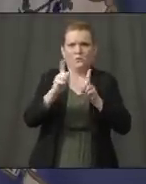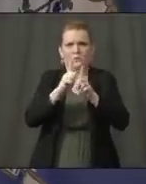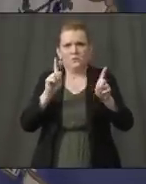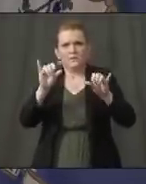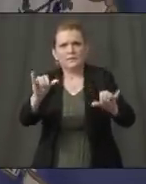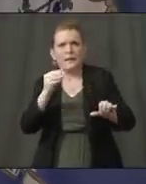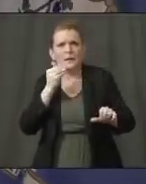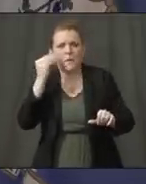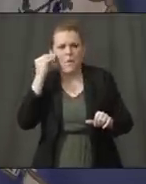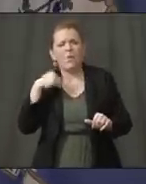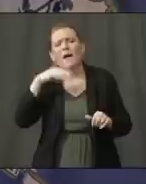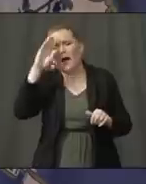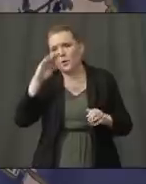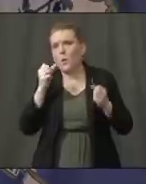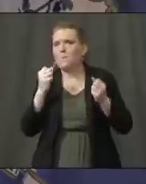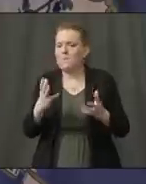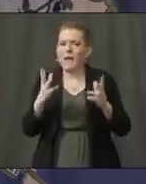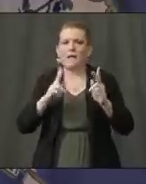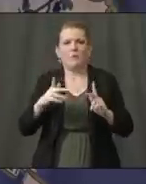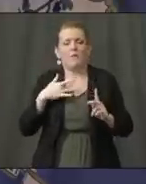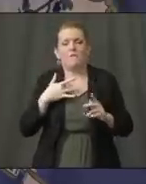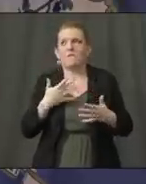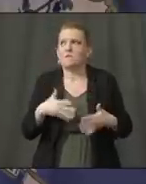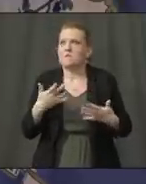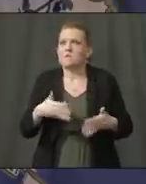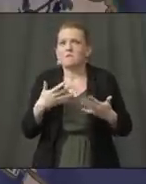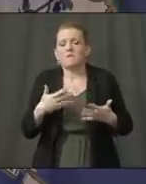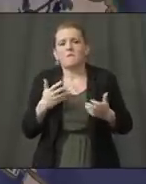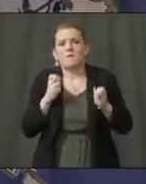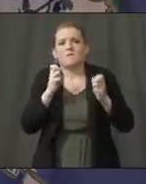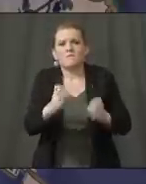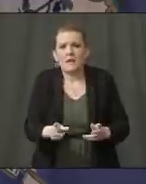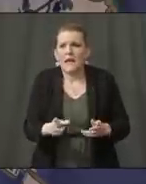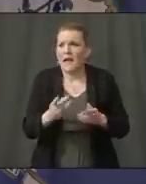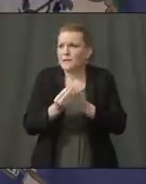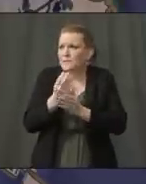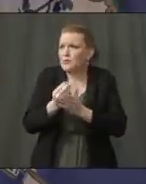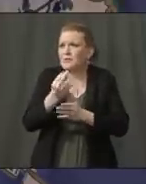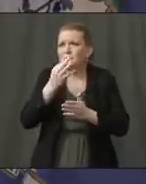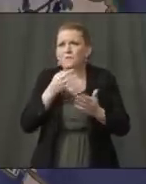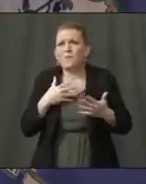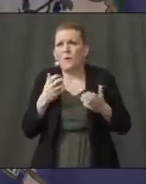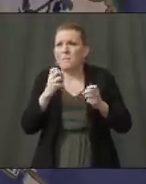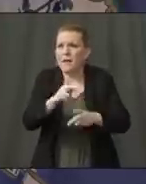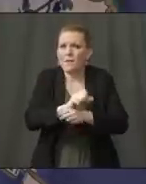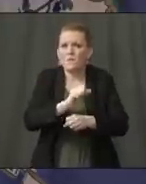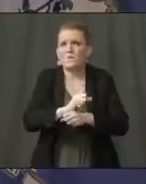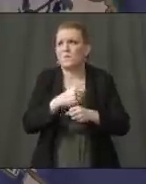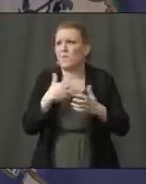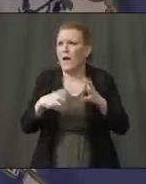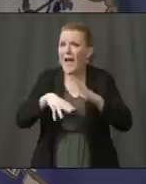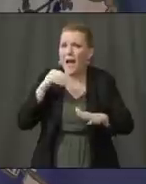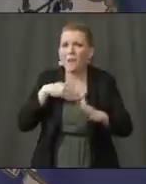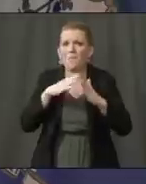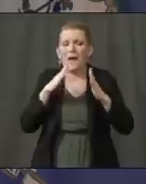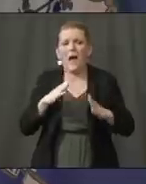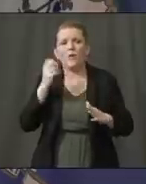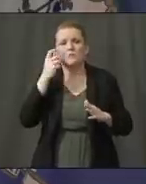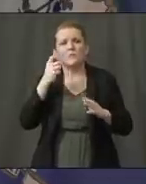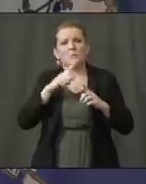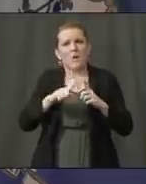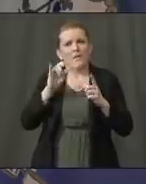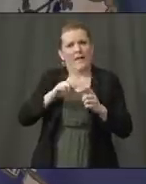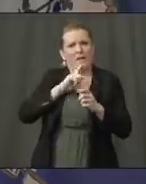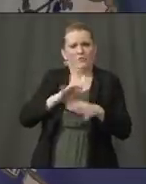stop shutting us down and it's soon going to be spring. And I just wanted to give you highlights of a great story. I still